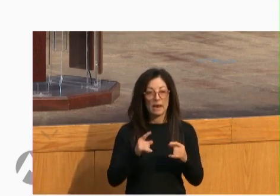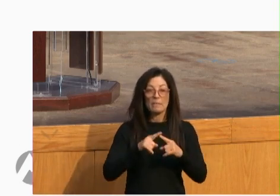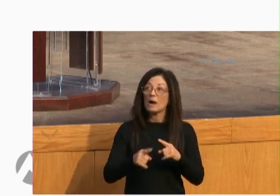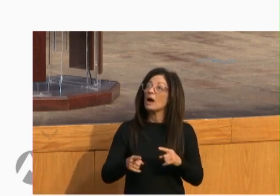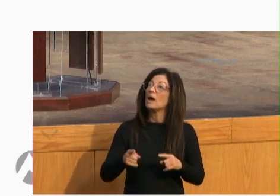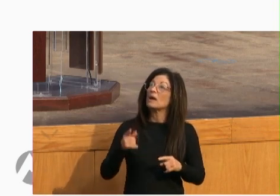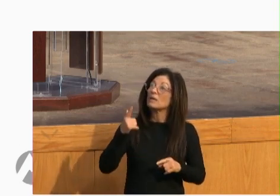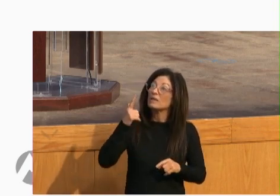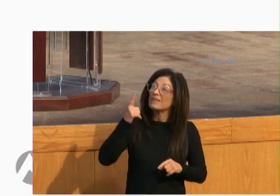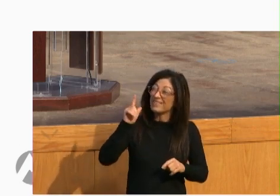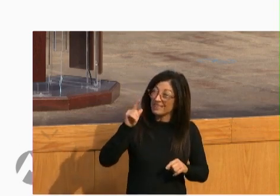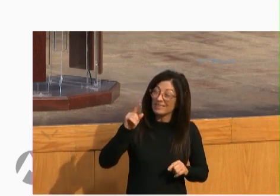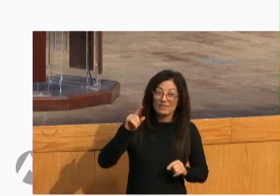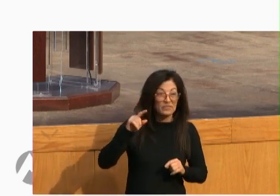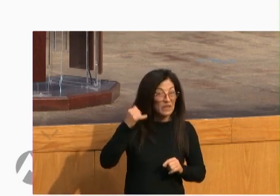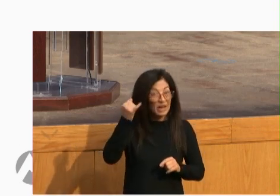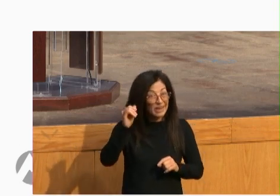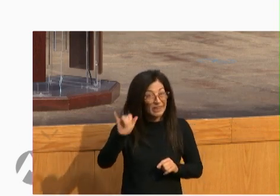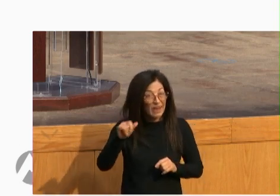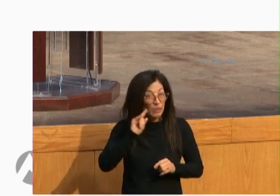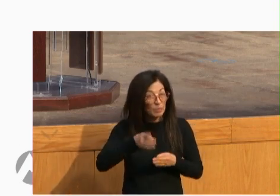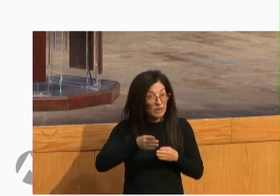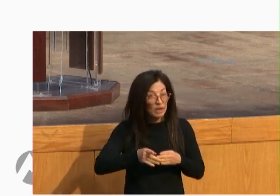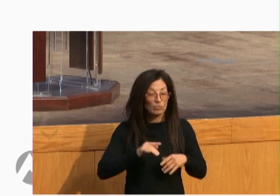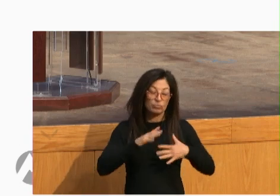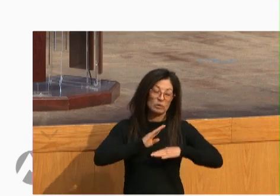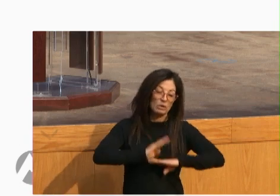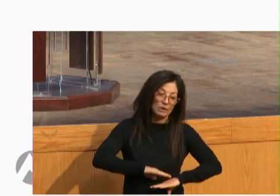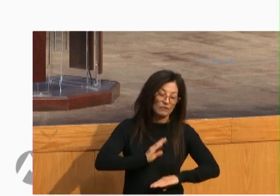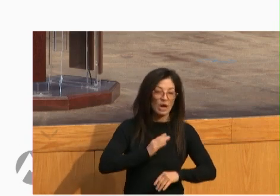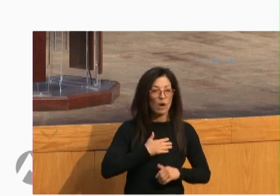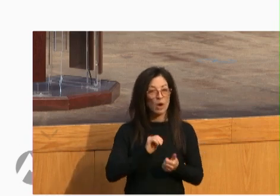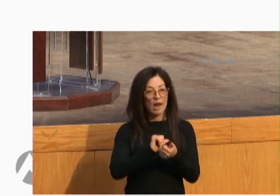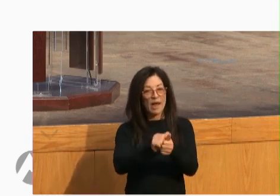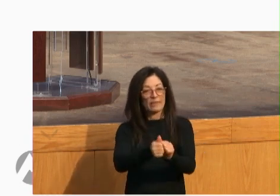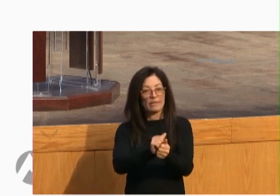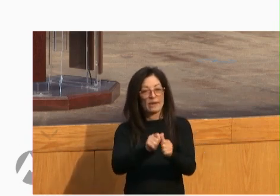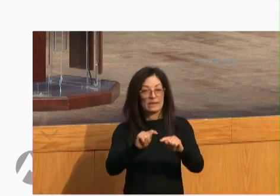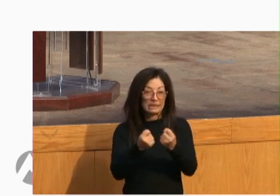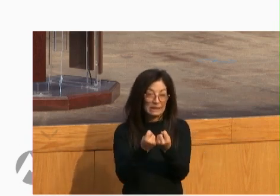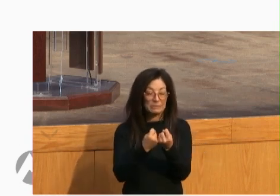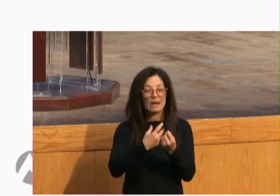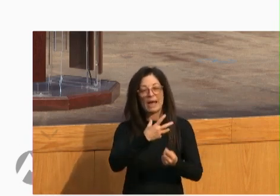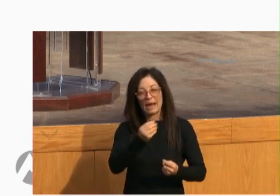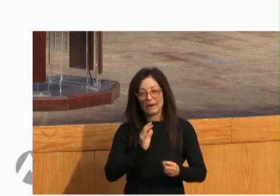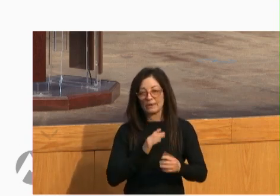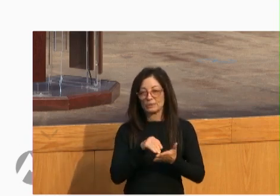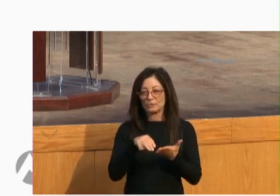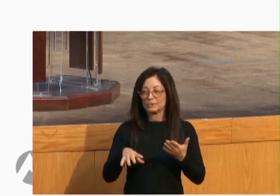to be done is a bit of a relief for our athletic team and our students.